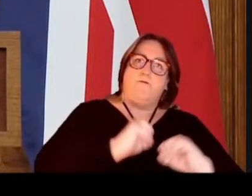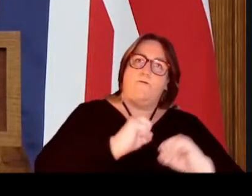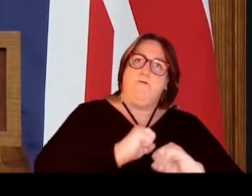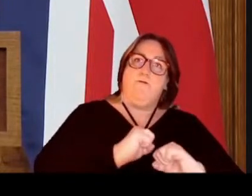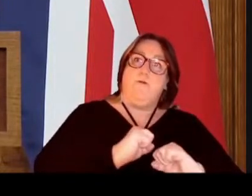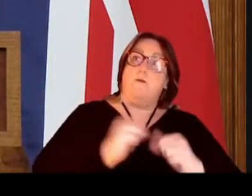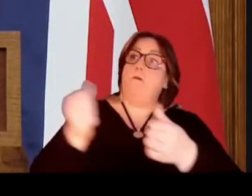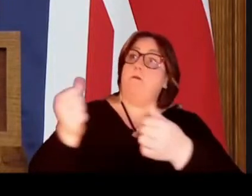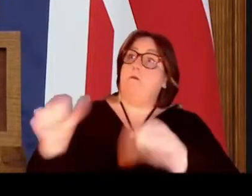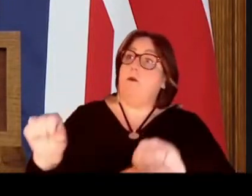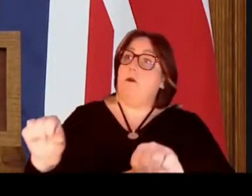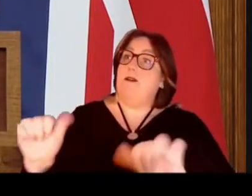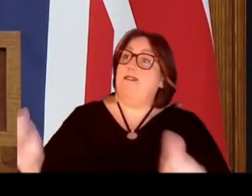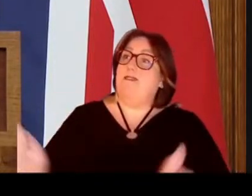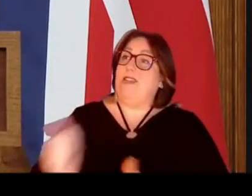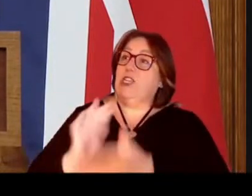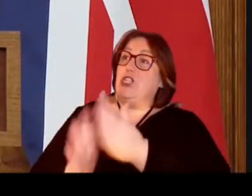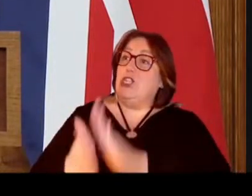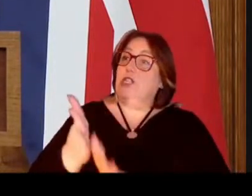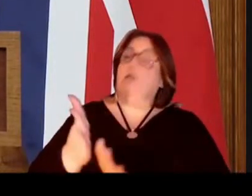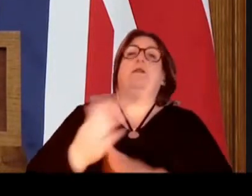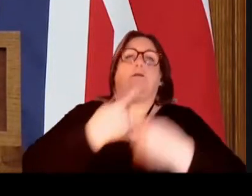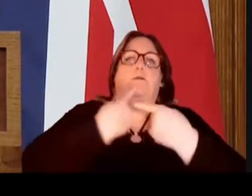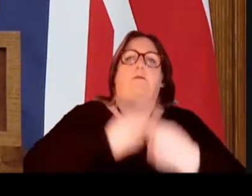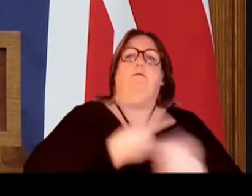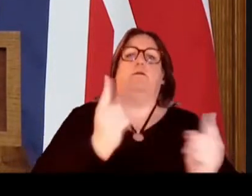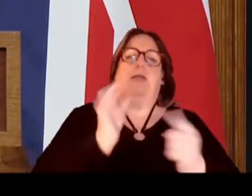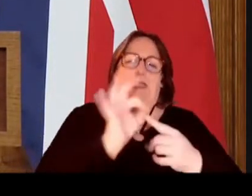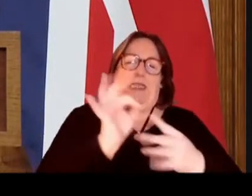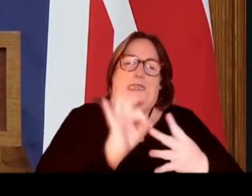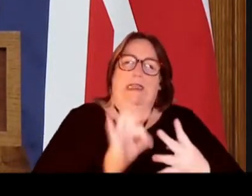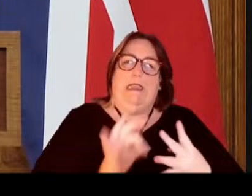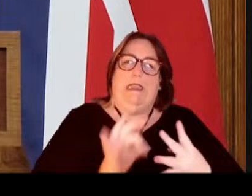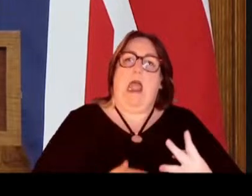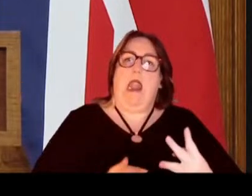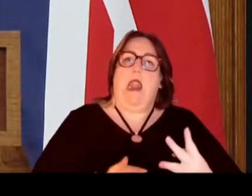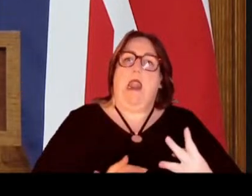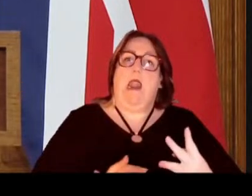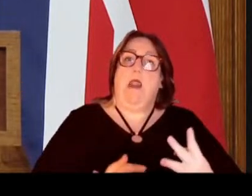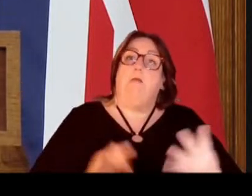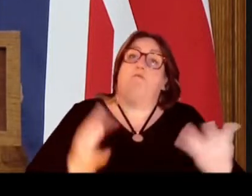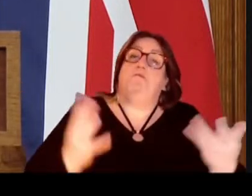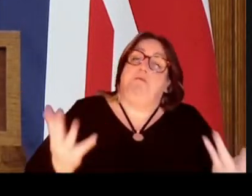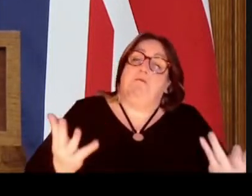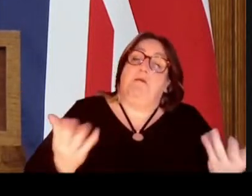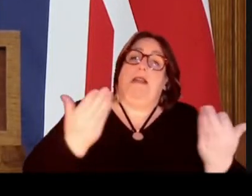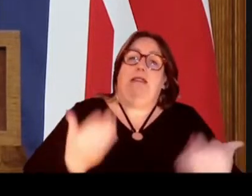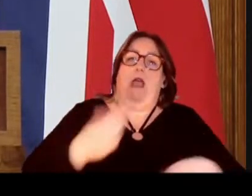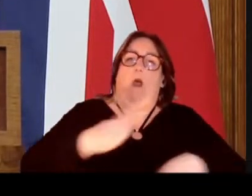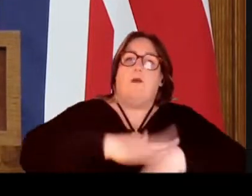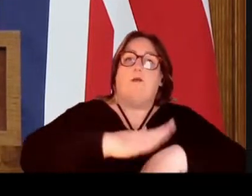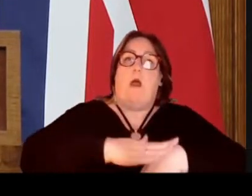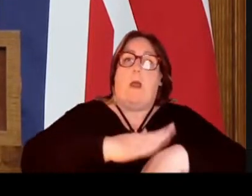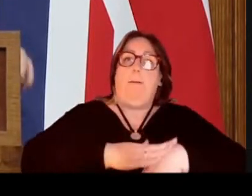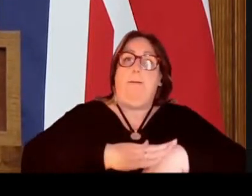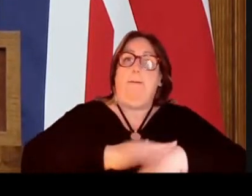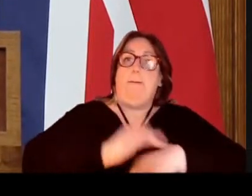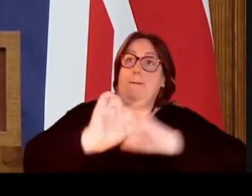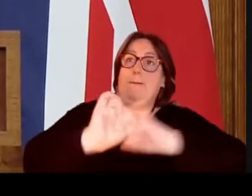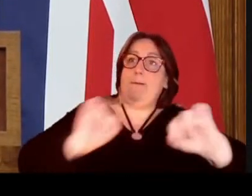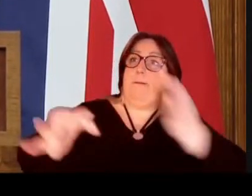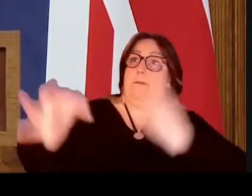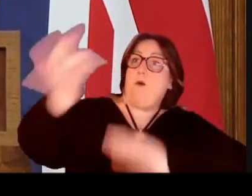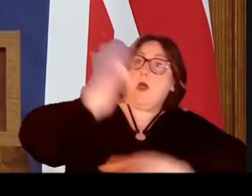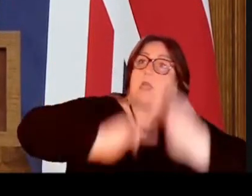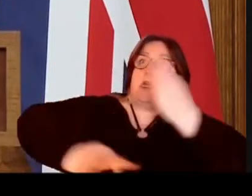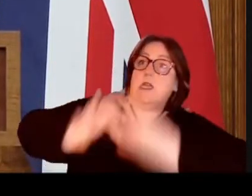Nonetheless, it is now time for those questions. And the first of those is whether this was